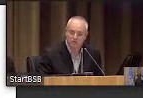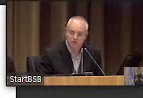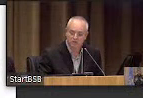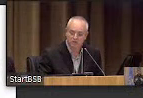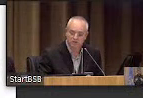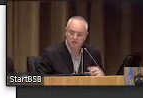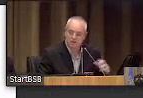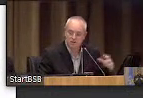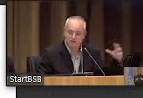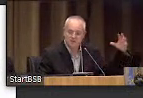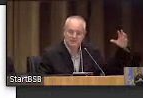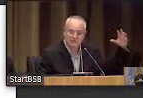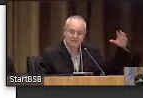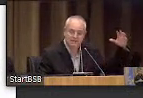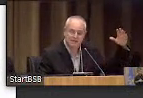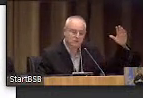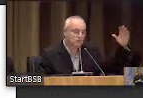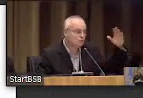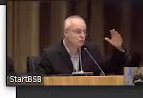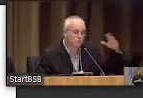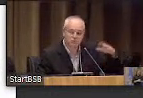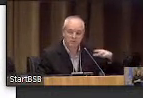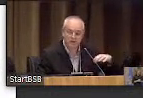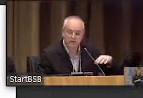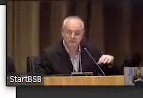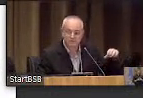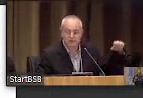we have to have.